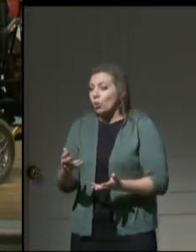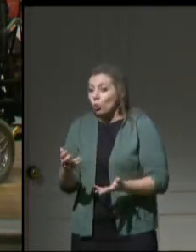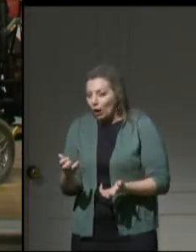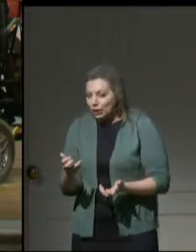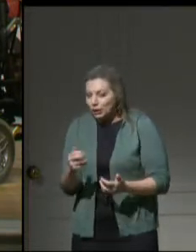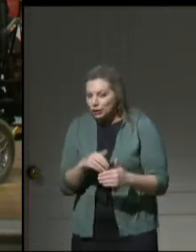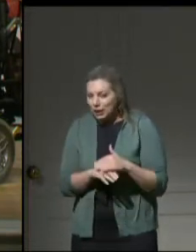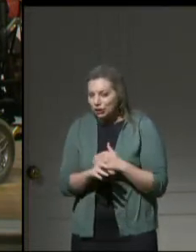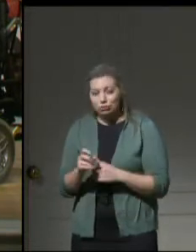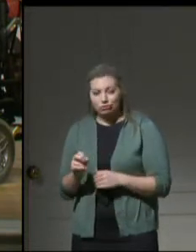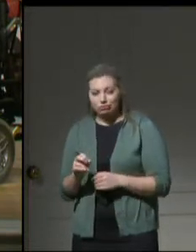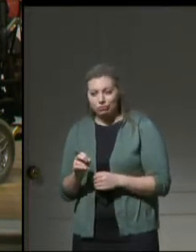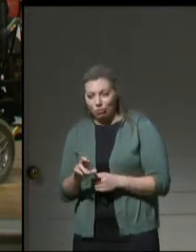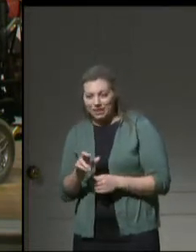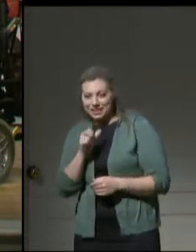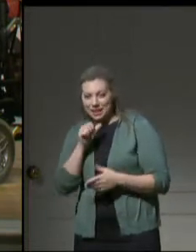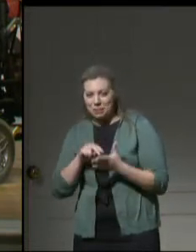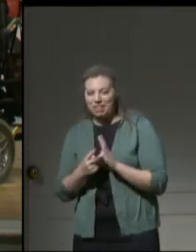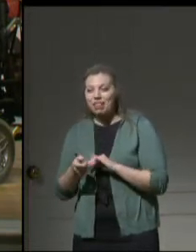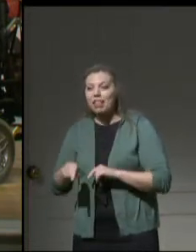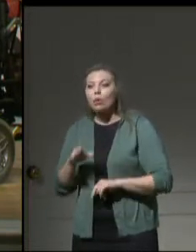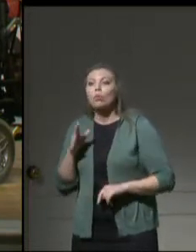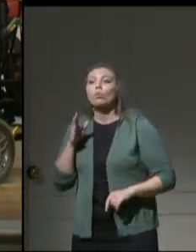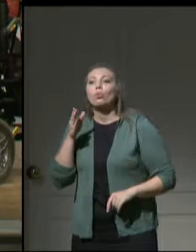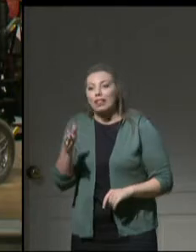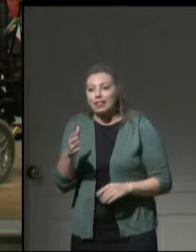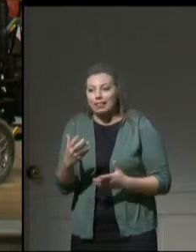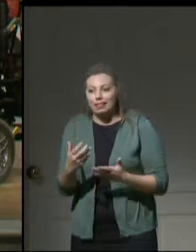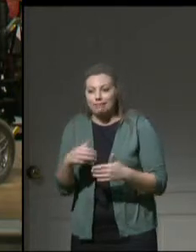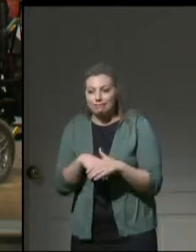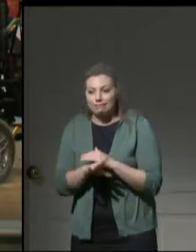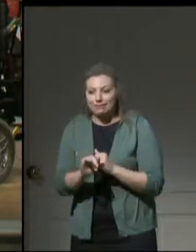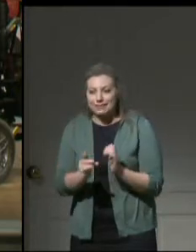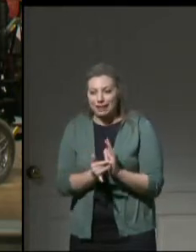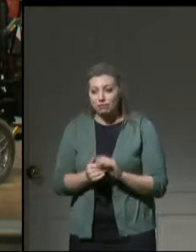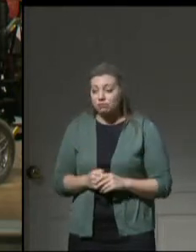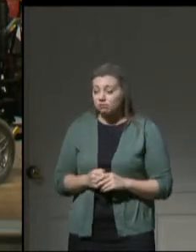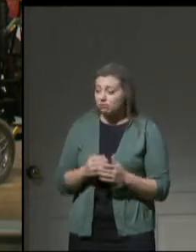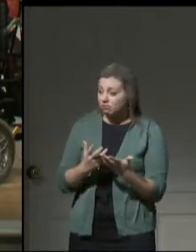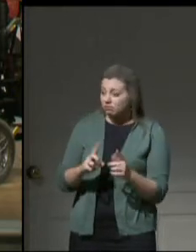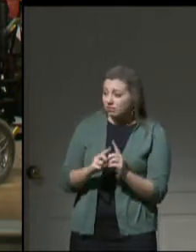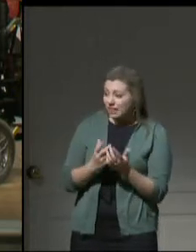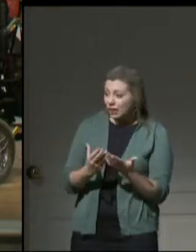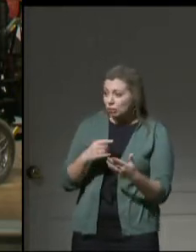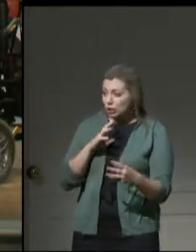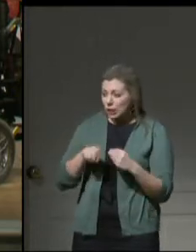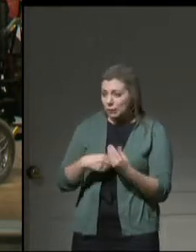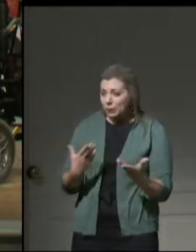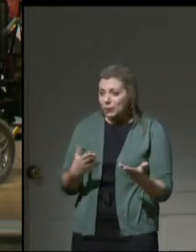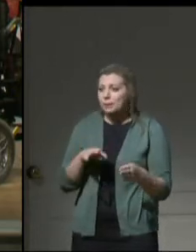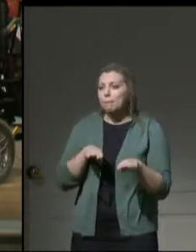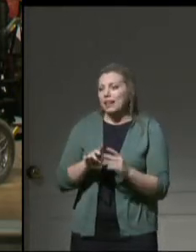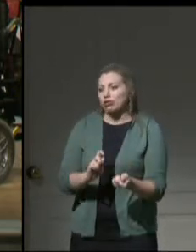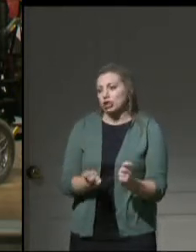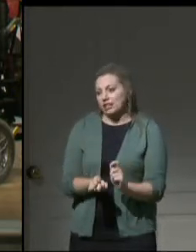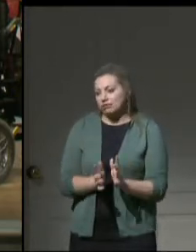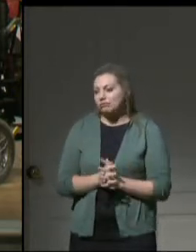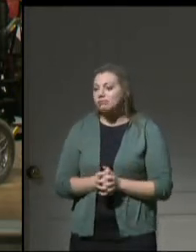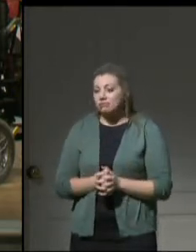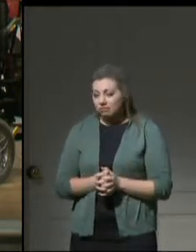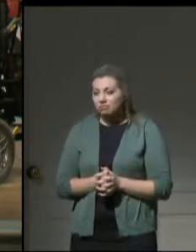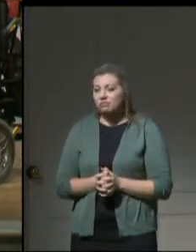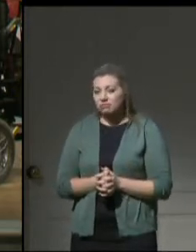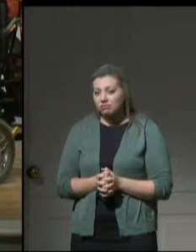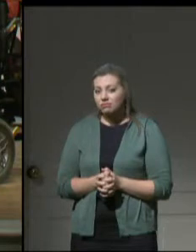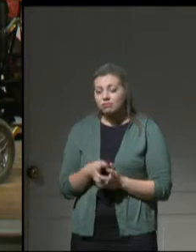or they will. And so a lot of what we're talking about here is really behavior change, right? If we're talking